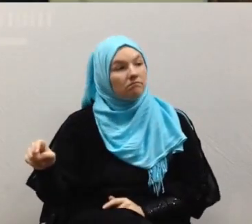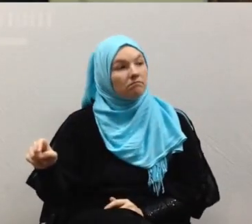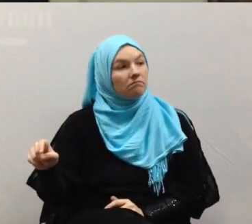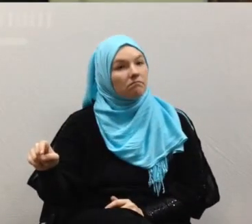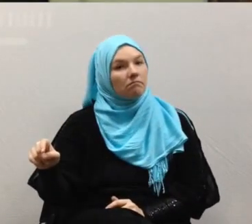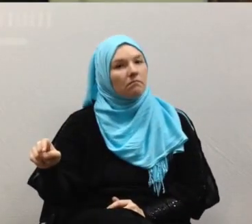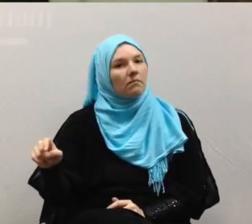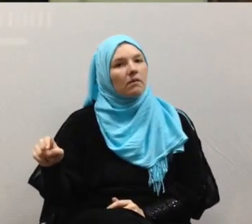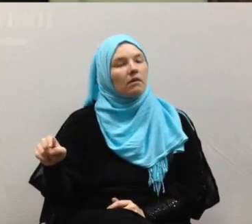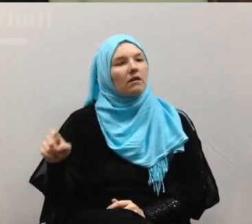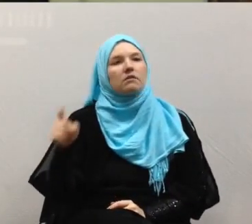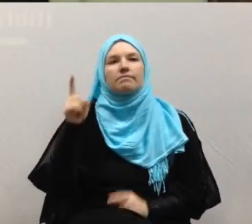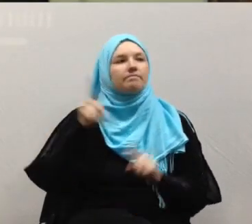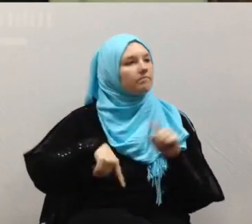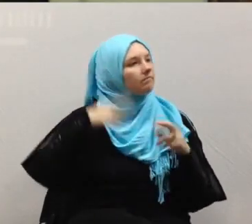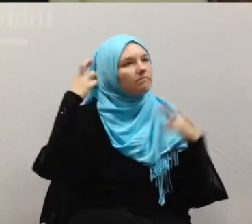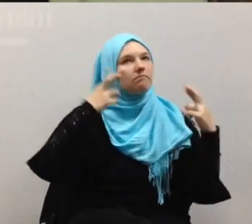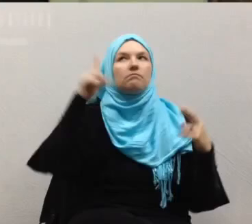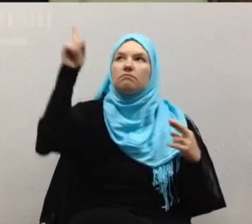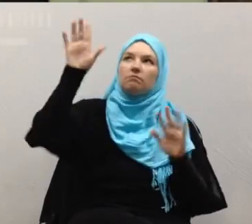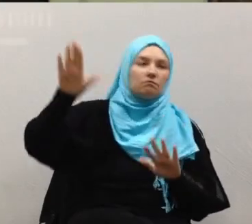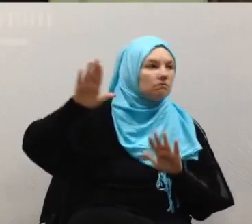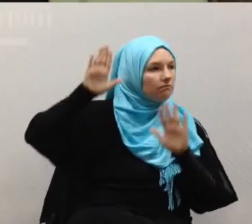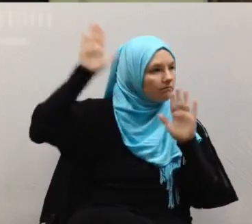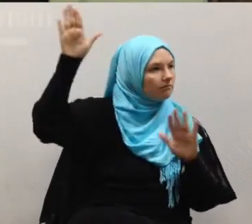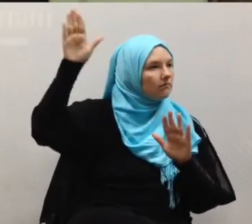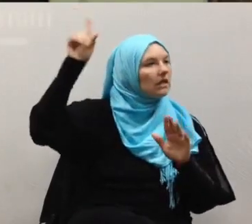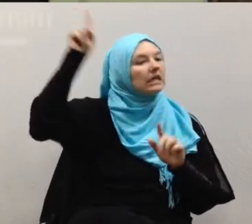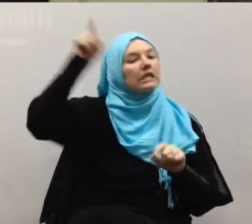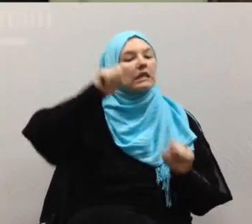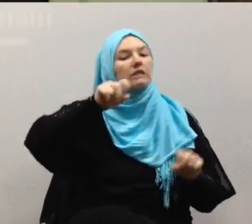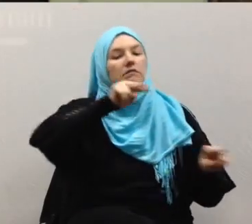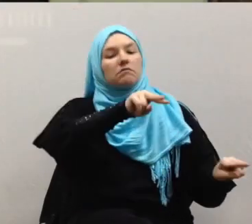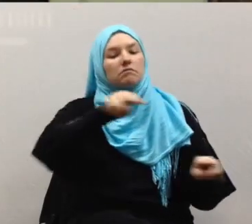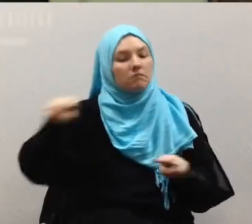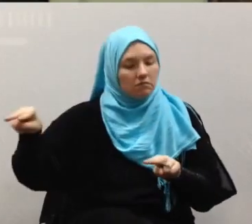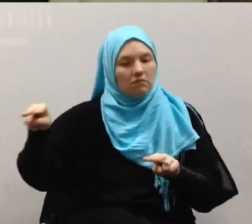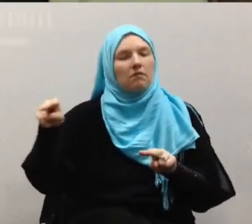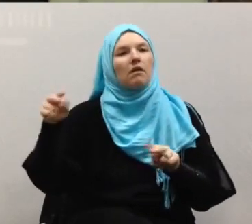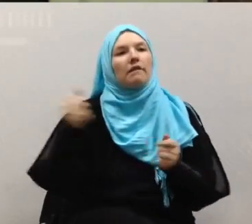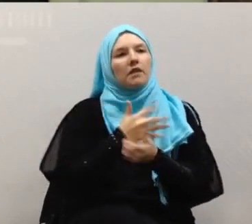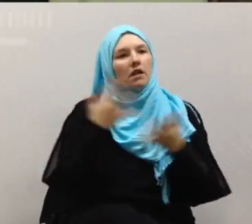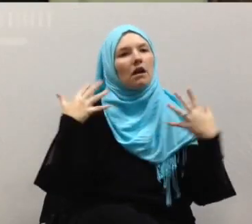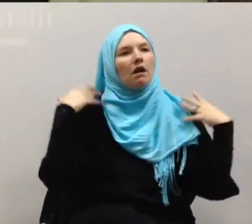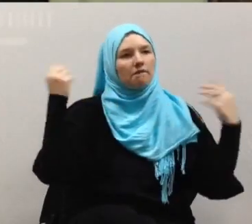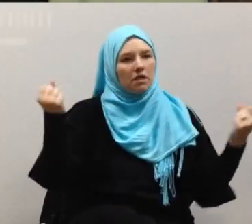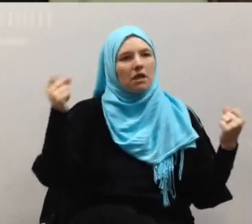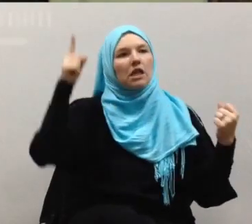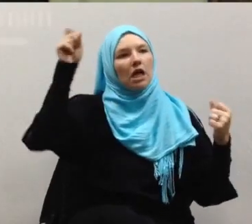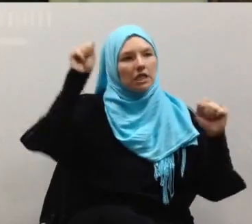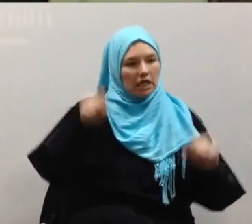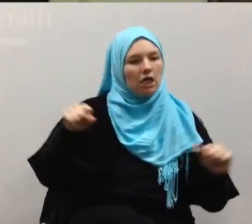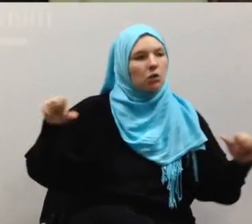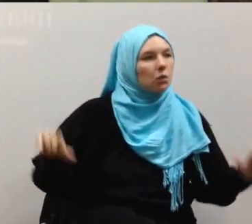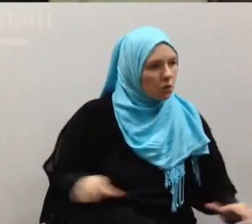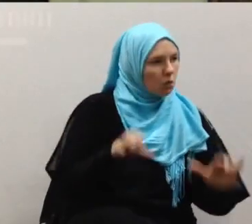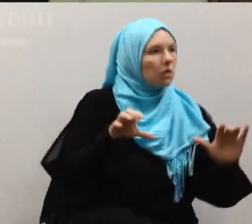Allah over all things competent. Allah can do and will do anything he wants to do.